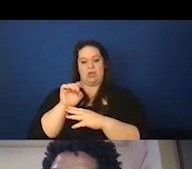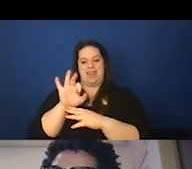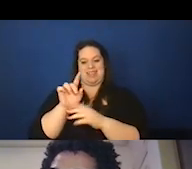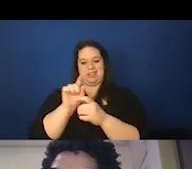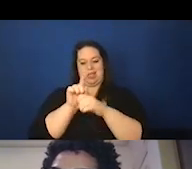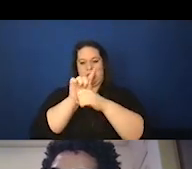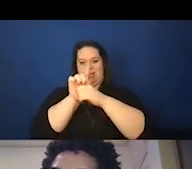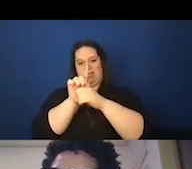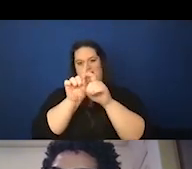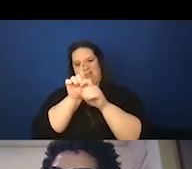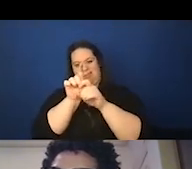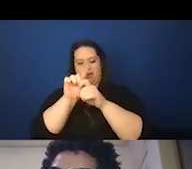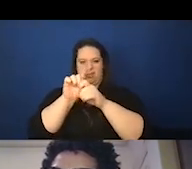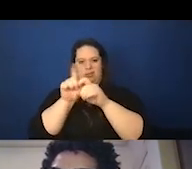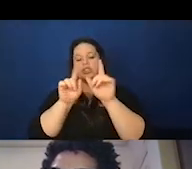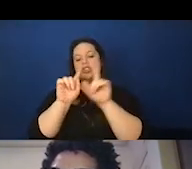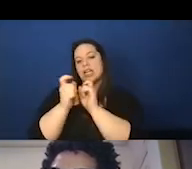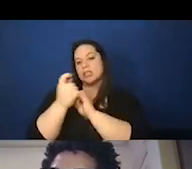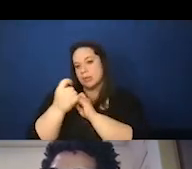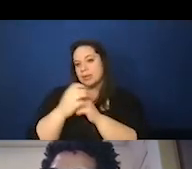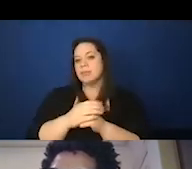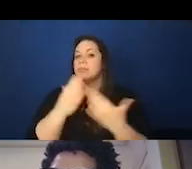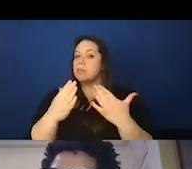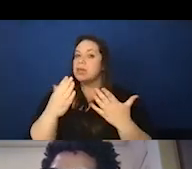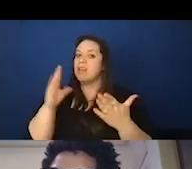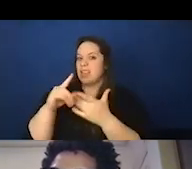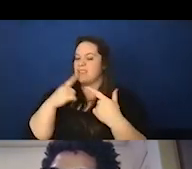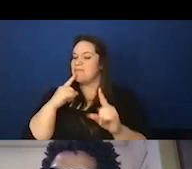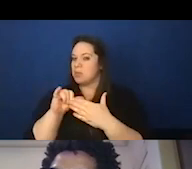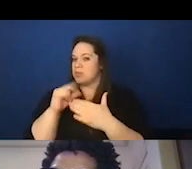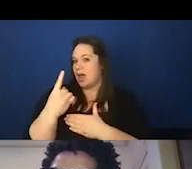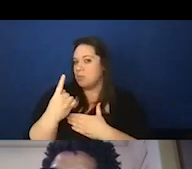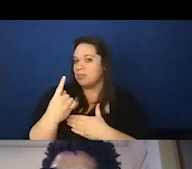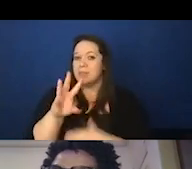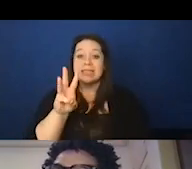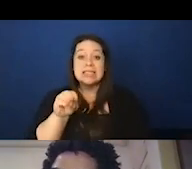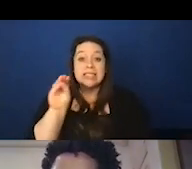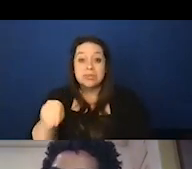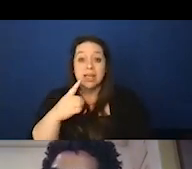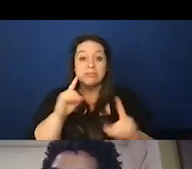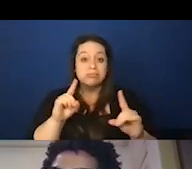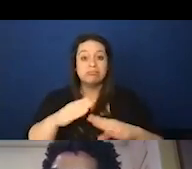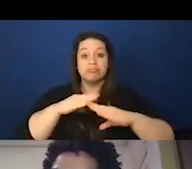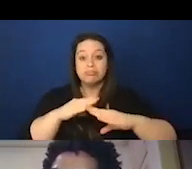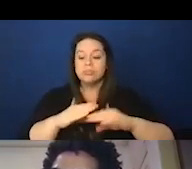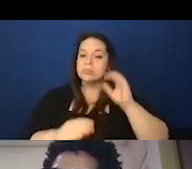little bit. Mm-hmm. So we may be less effective with that one, maybe 60% coverage. But